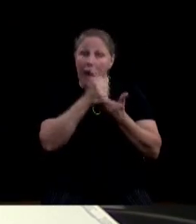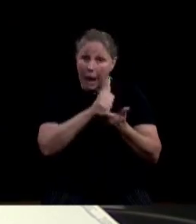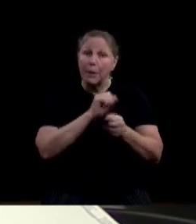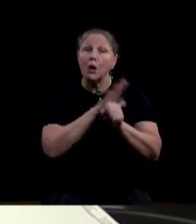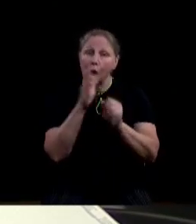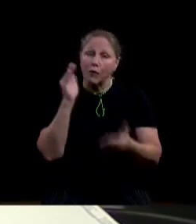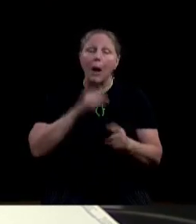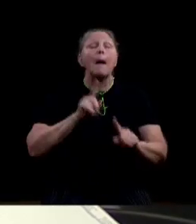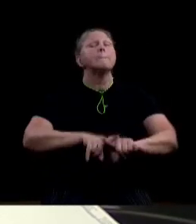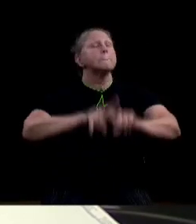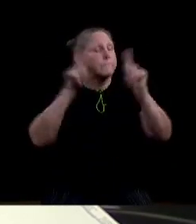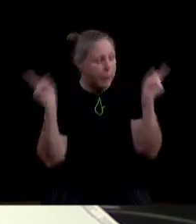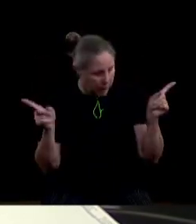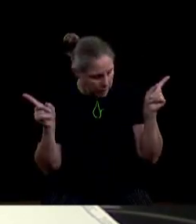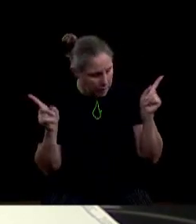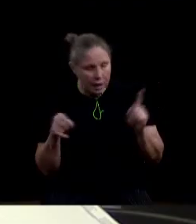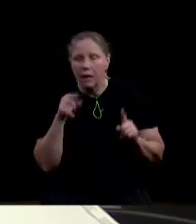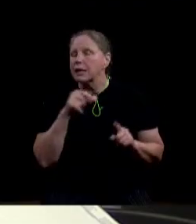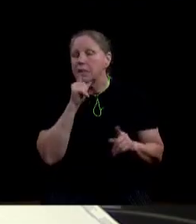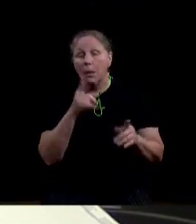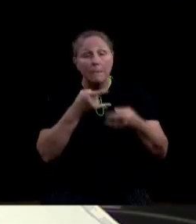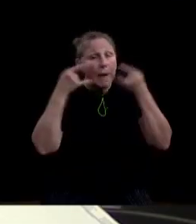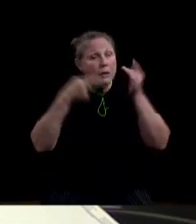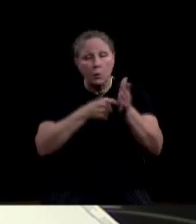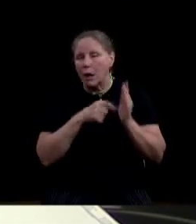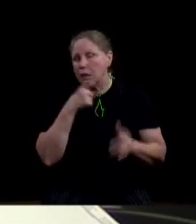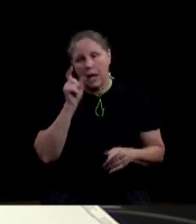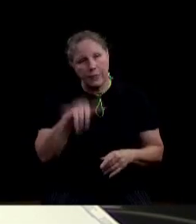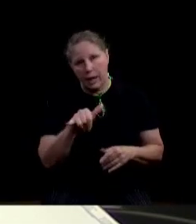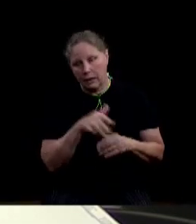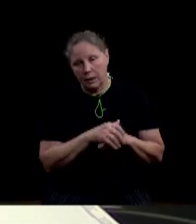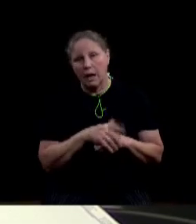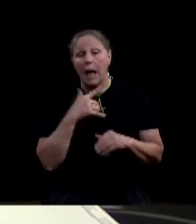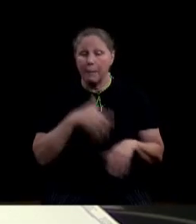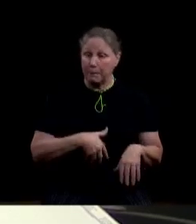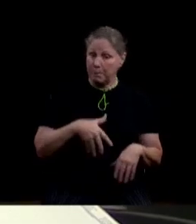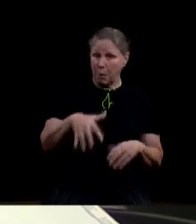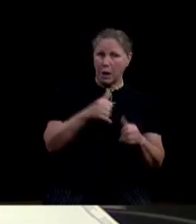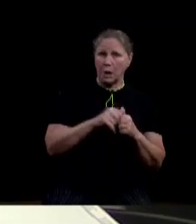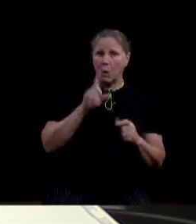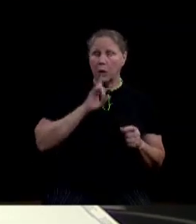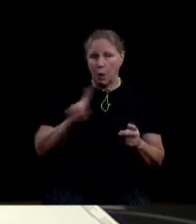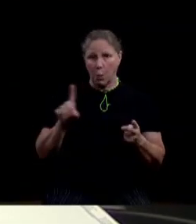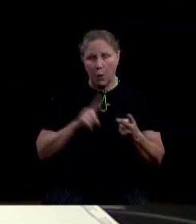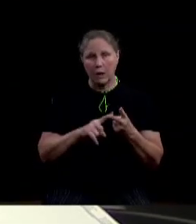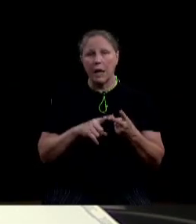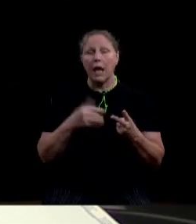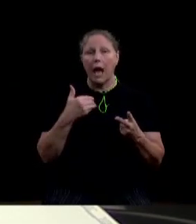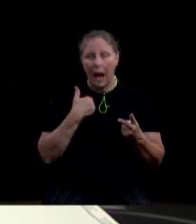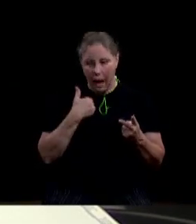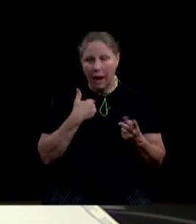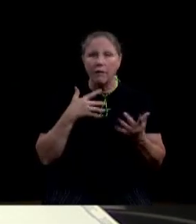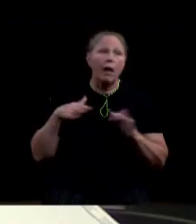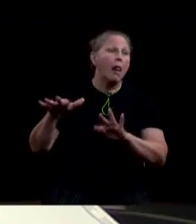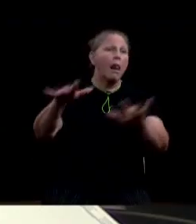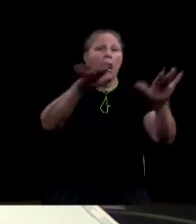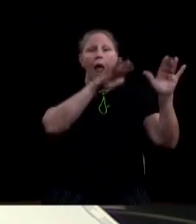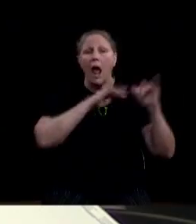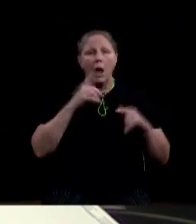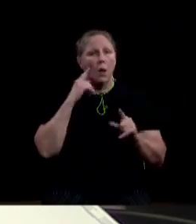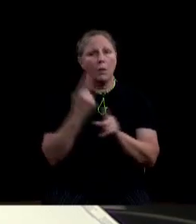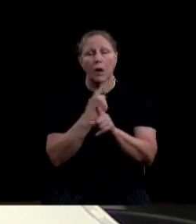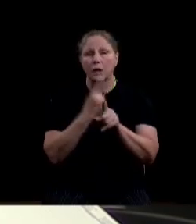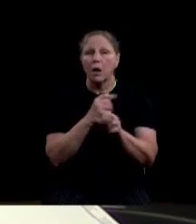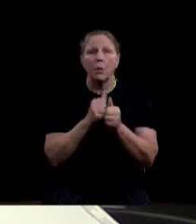about it. I am currently pregnant with a 1-year-old, and I have gone about my normal business without a mask or social distancing since